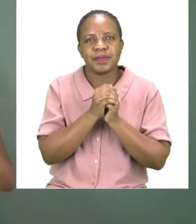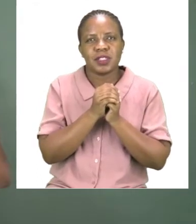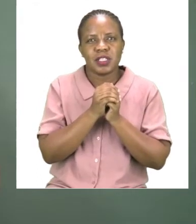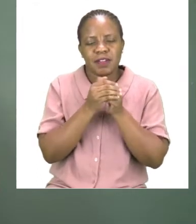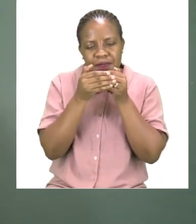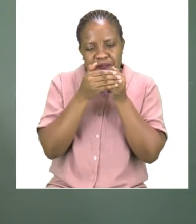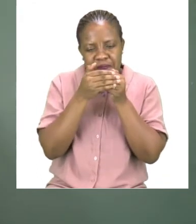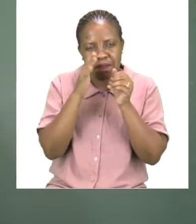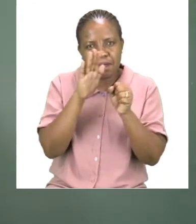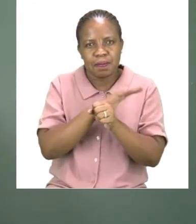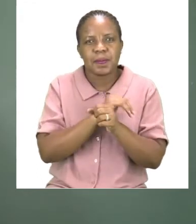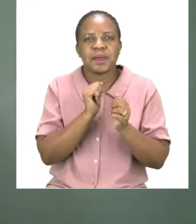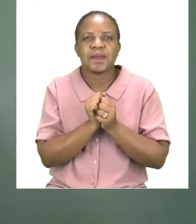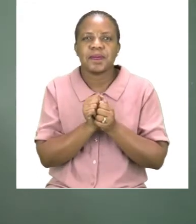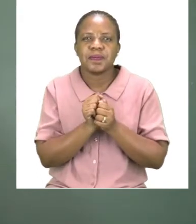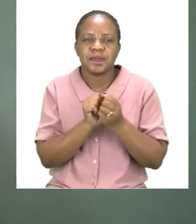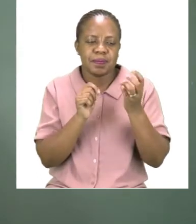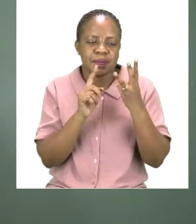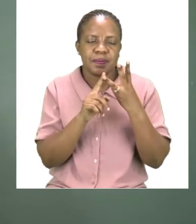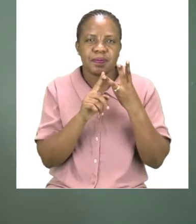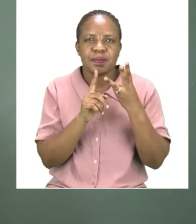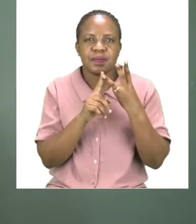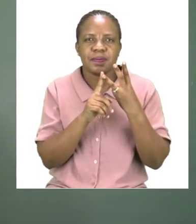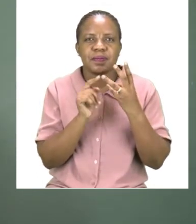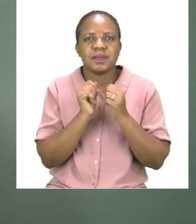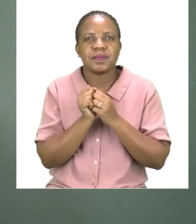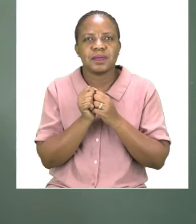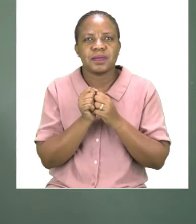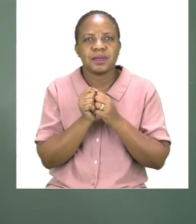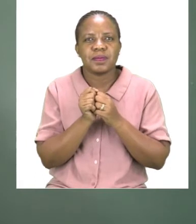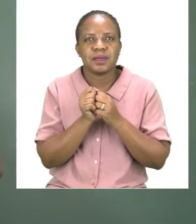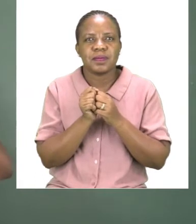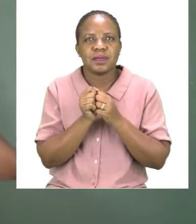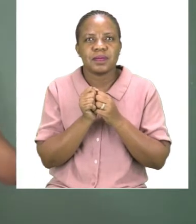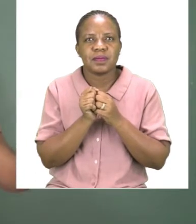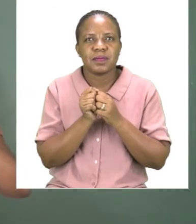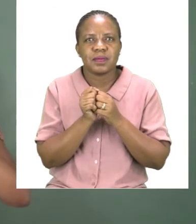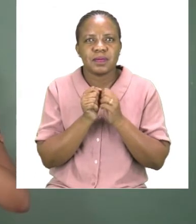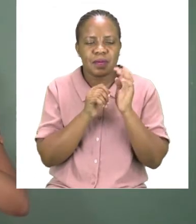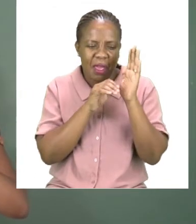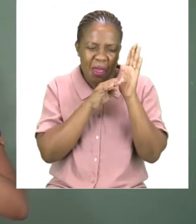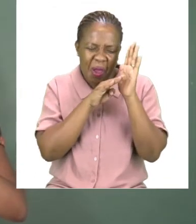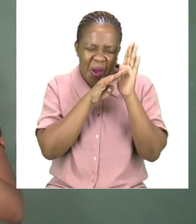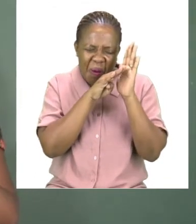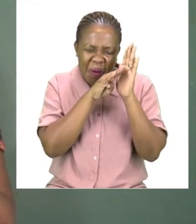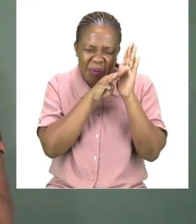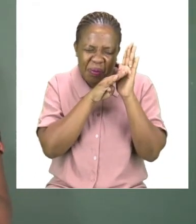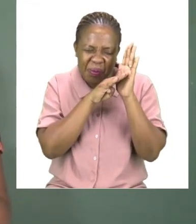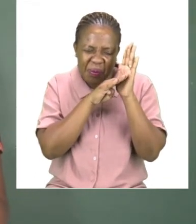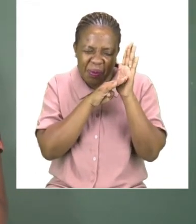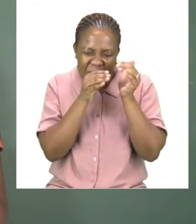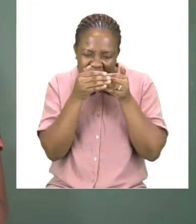The next one that they are asking you for is nearly empty. Now